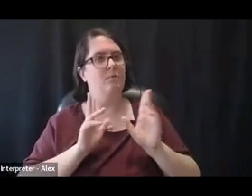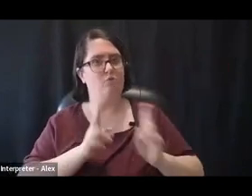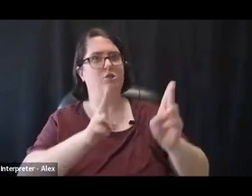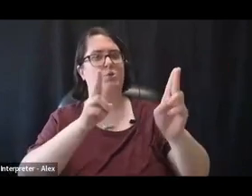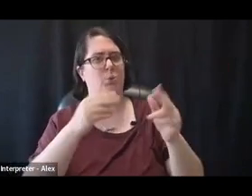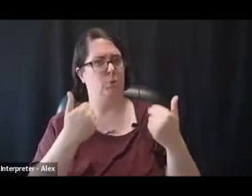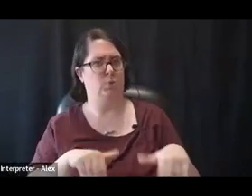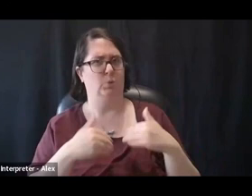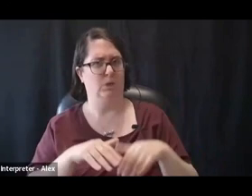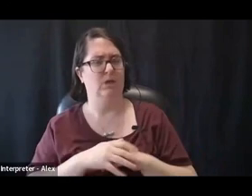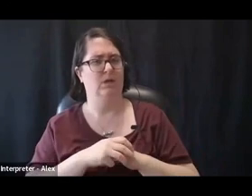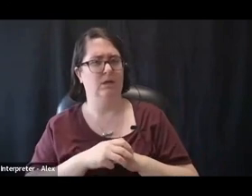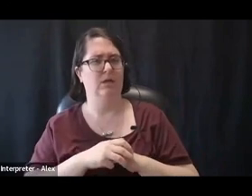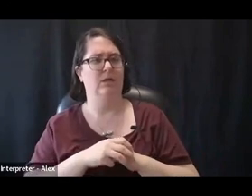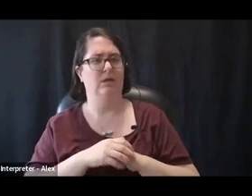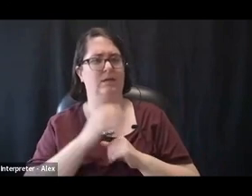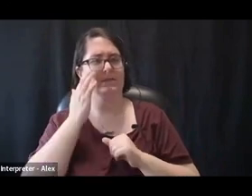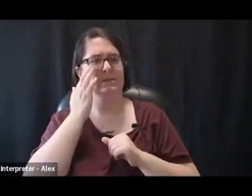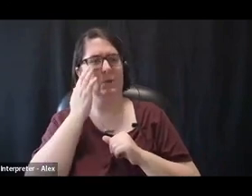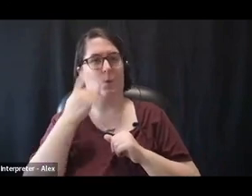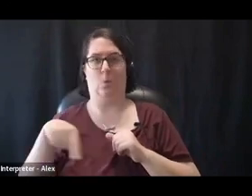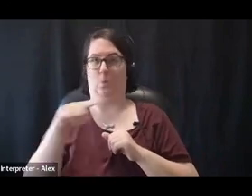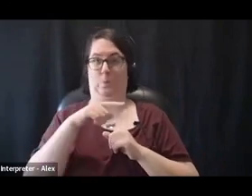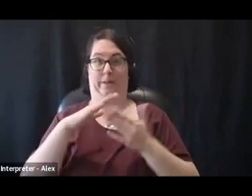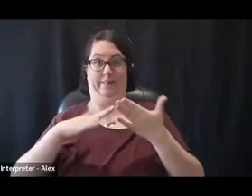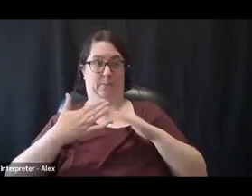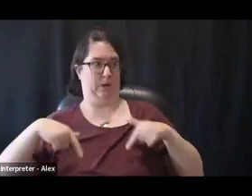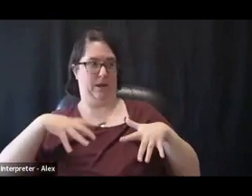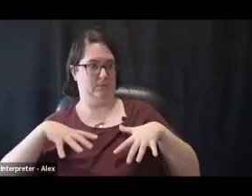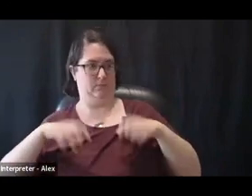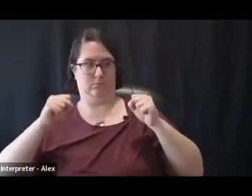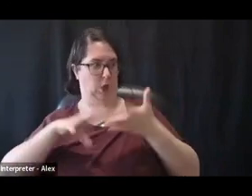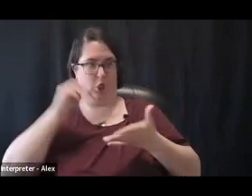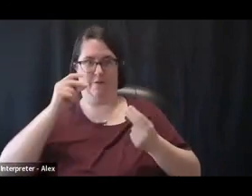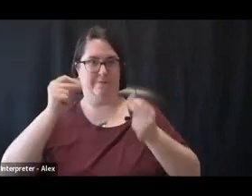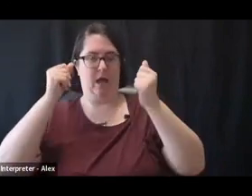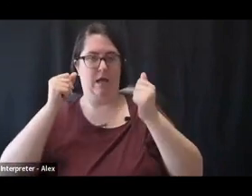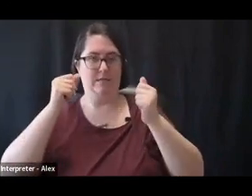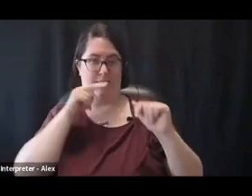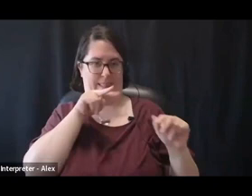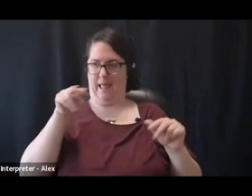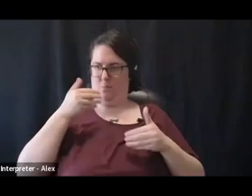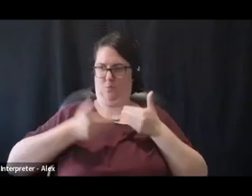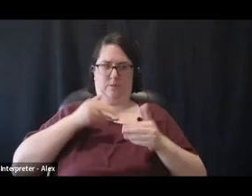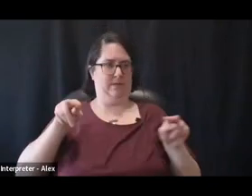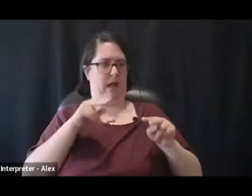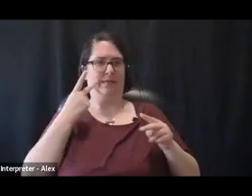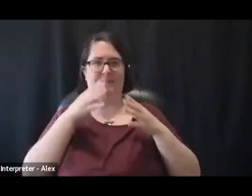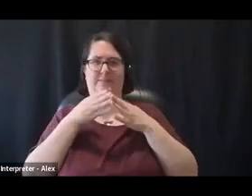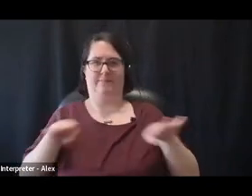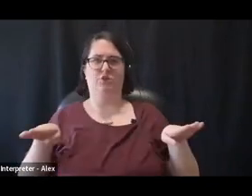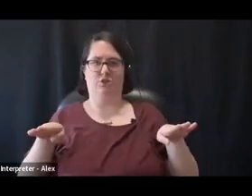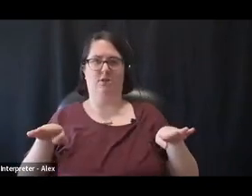that we had to learn the skills very quickly. And in that process, I could really see that division